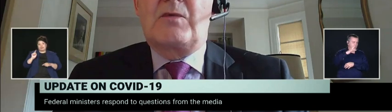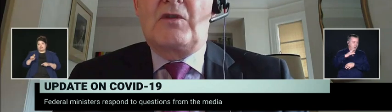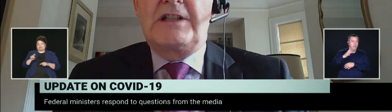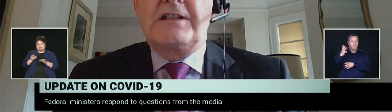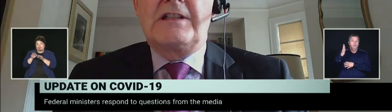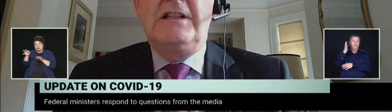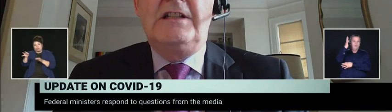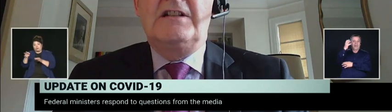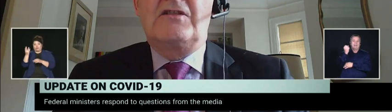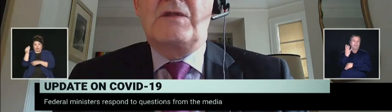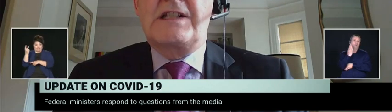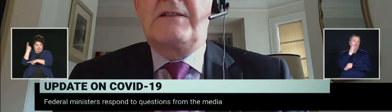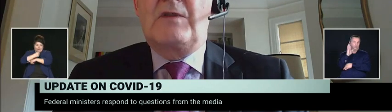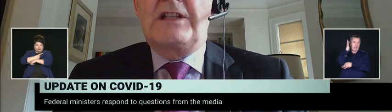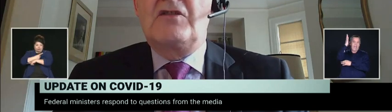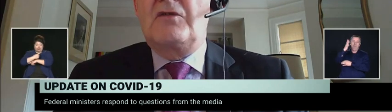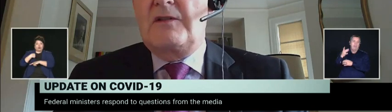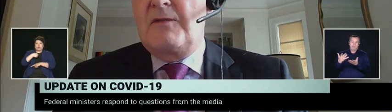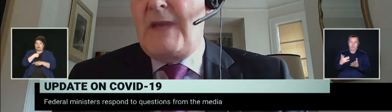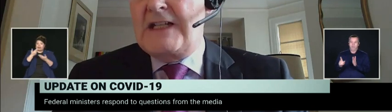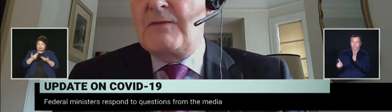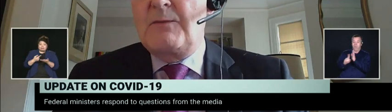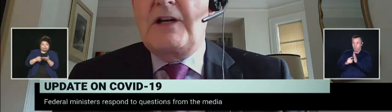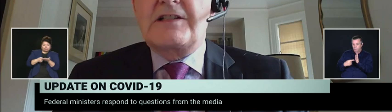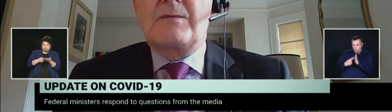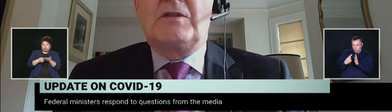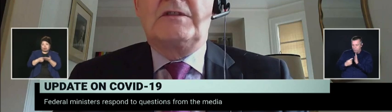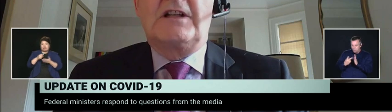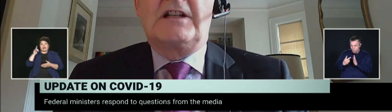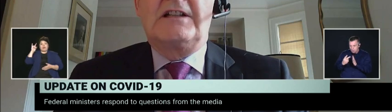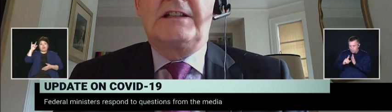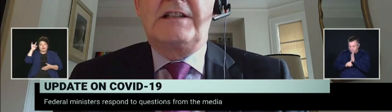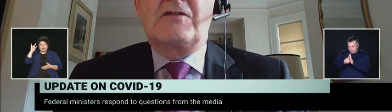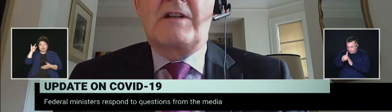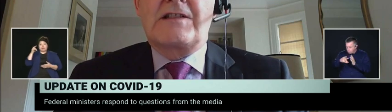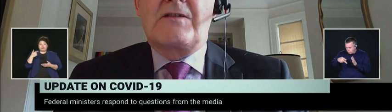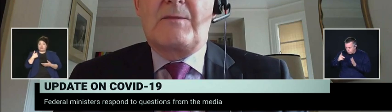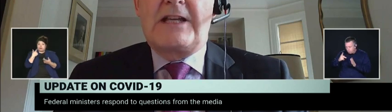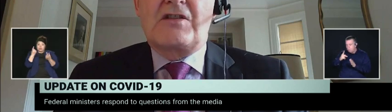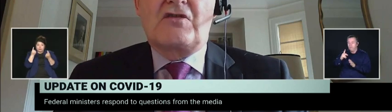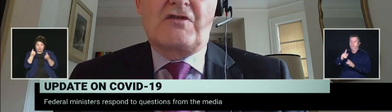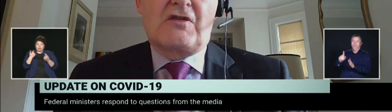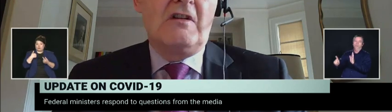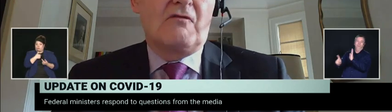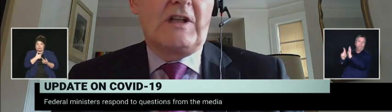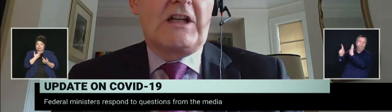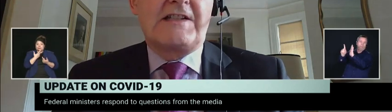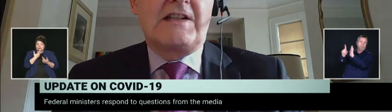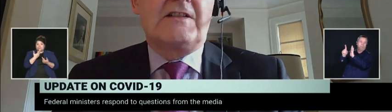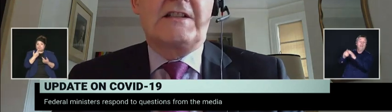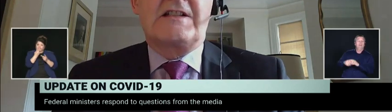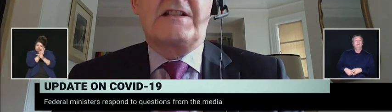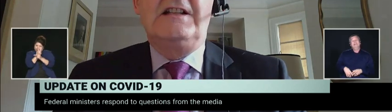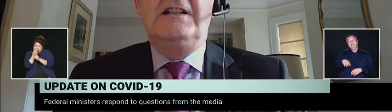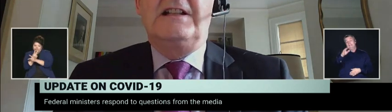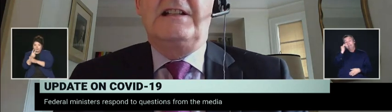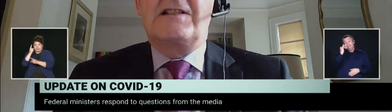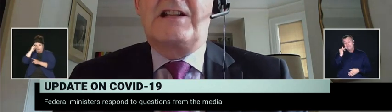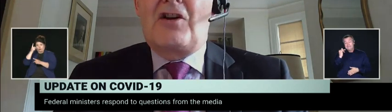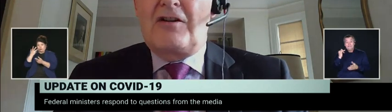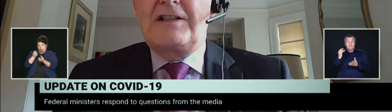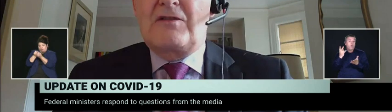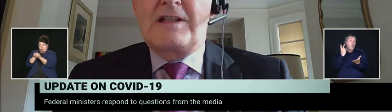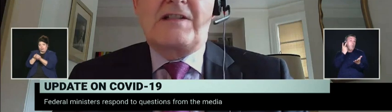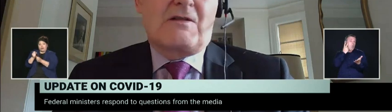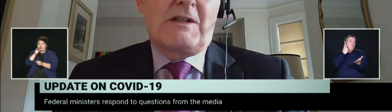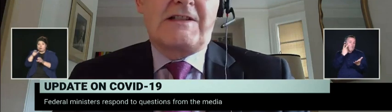is deployed to see if we can do the maximum possible in the interests of the passengers, realizing that it's